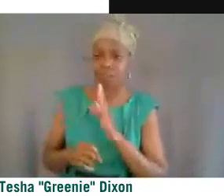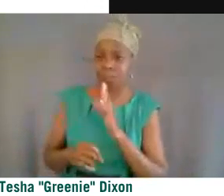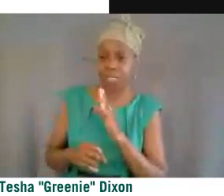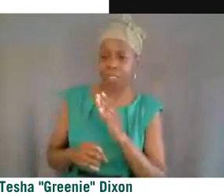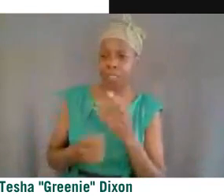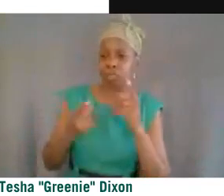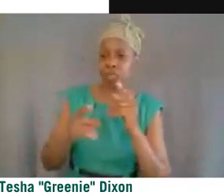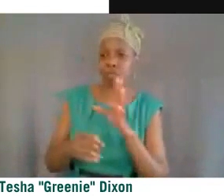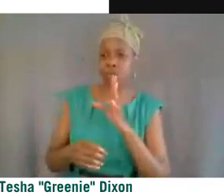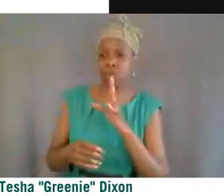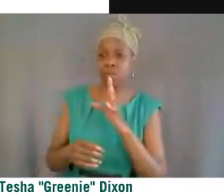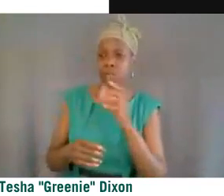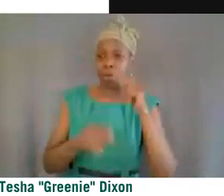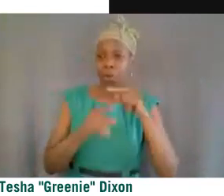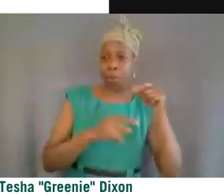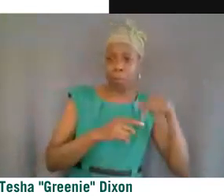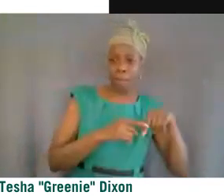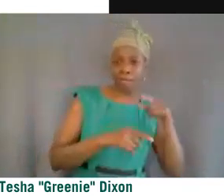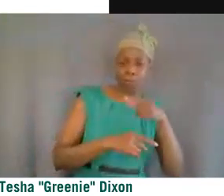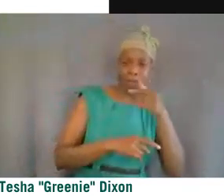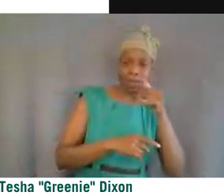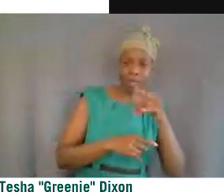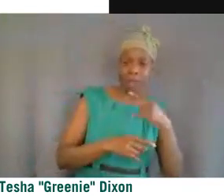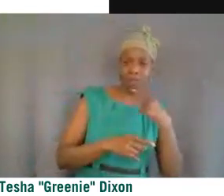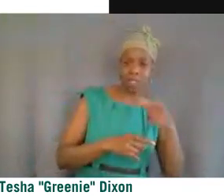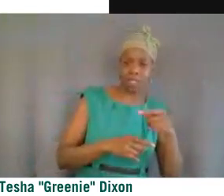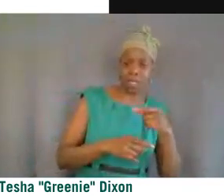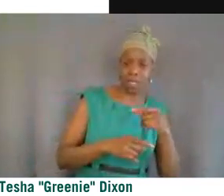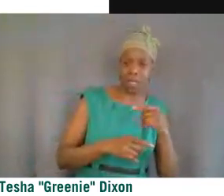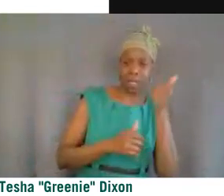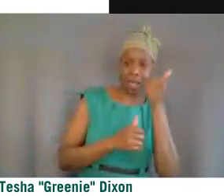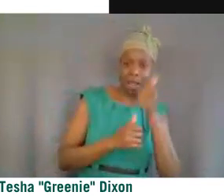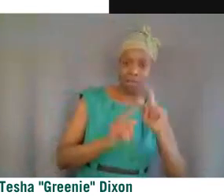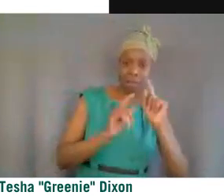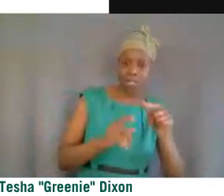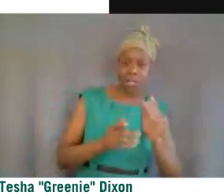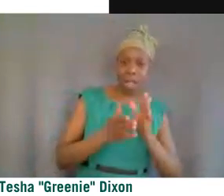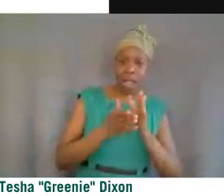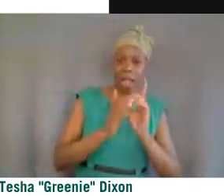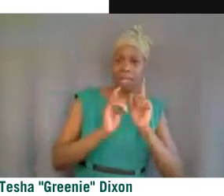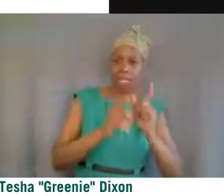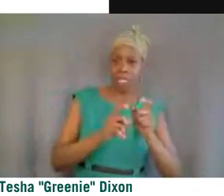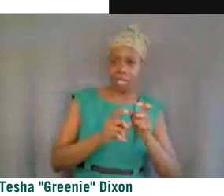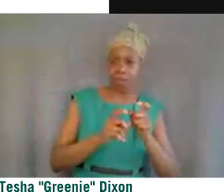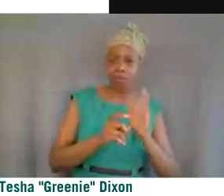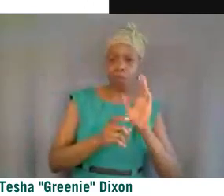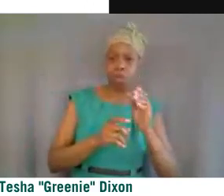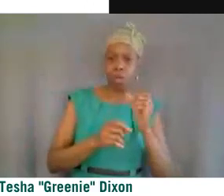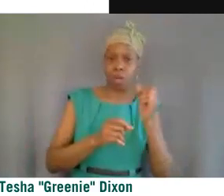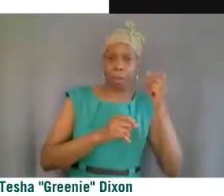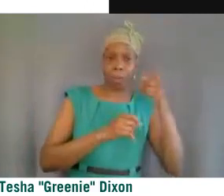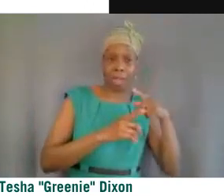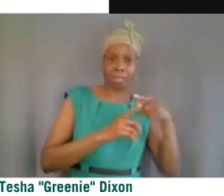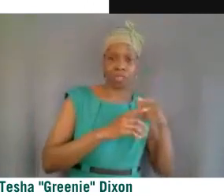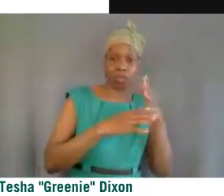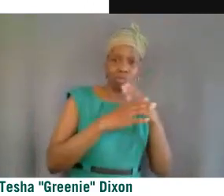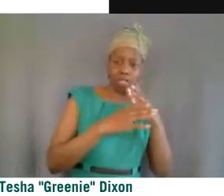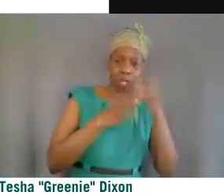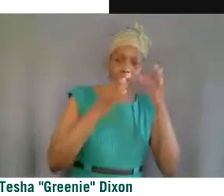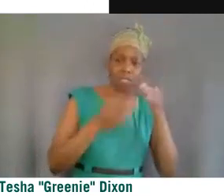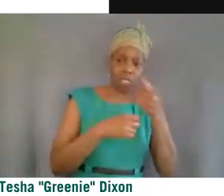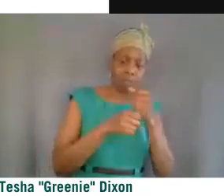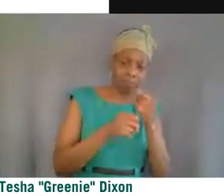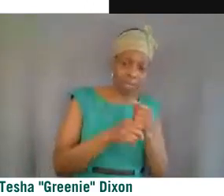back to what Gary's pointed out. And I think every answer that I give you is going to come back to shared decision making every single